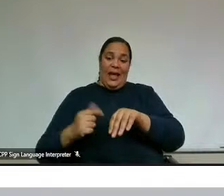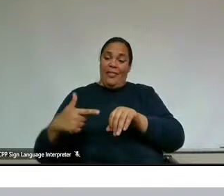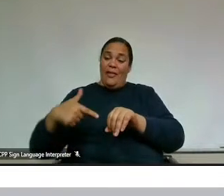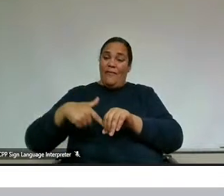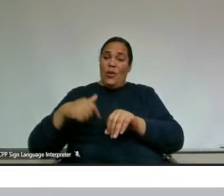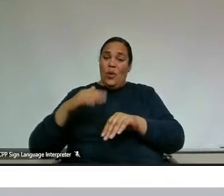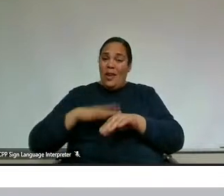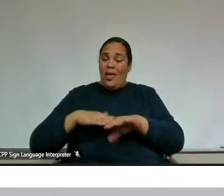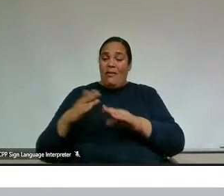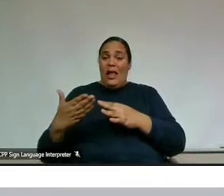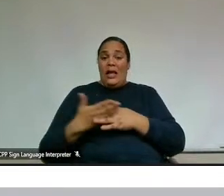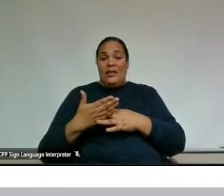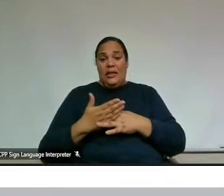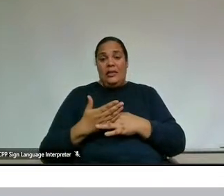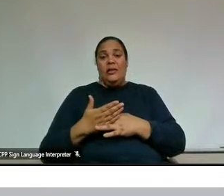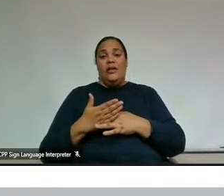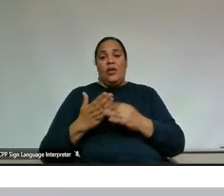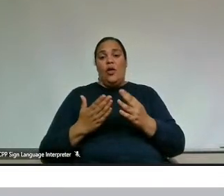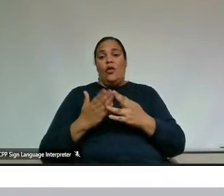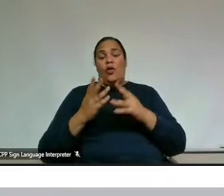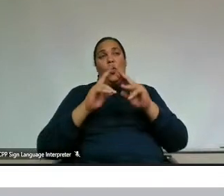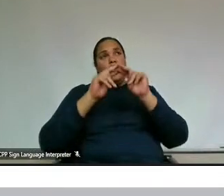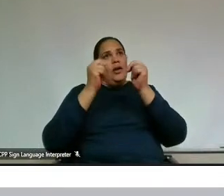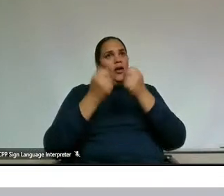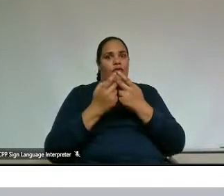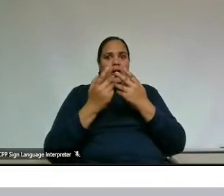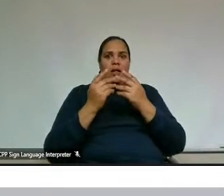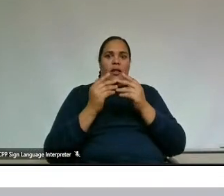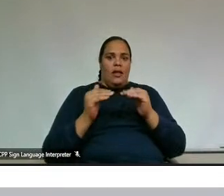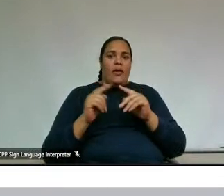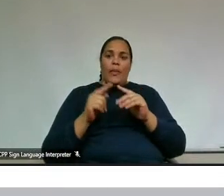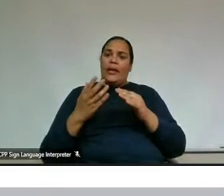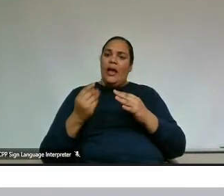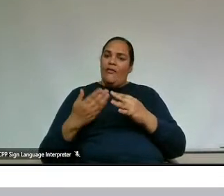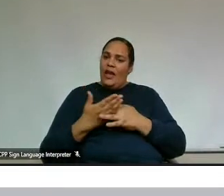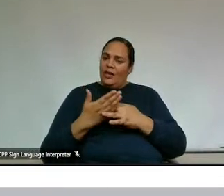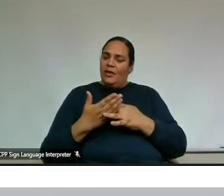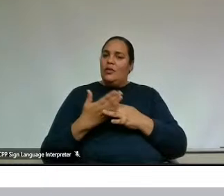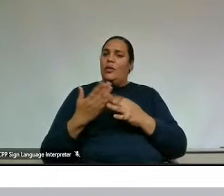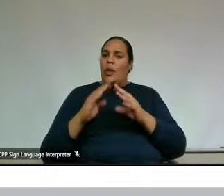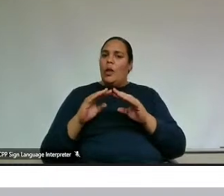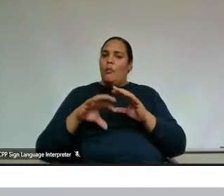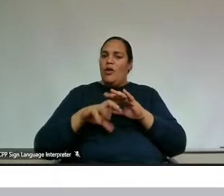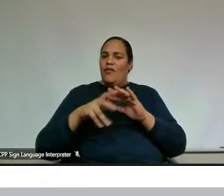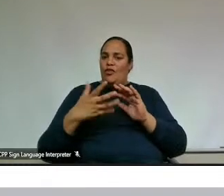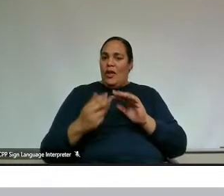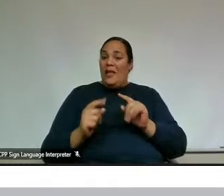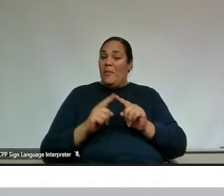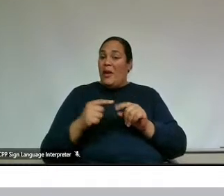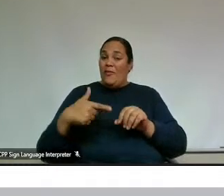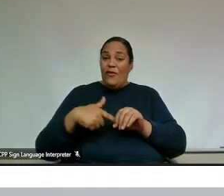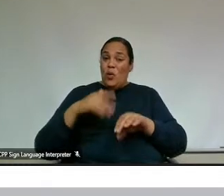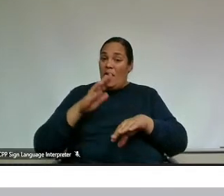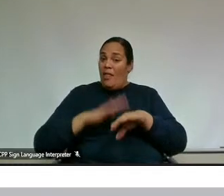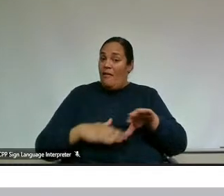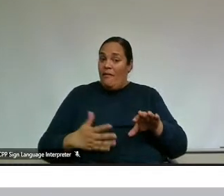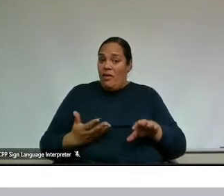is accessible by SANRAL on a national level. It's also accessible by provincial. But the fuel levy,